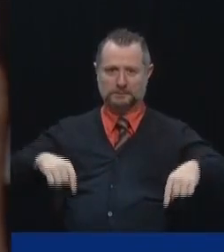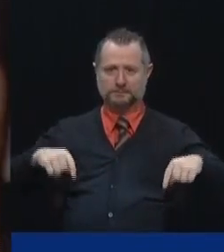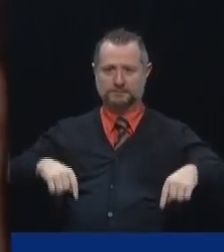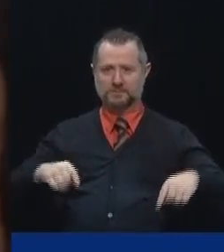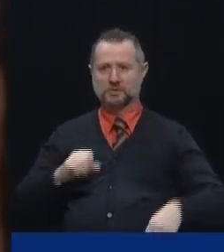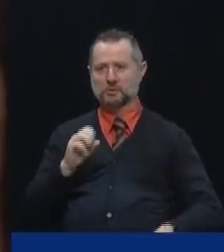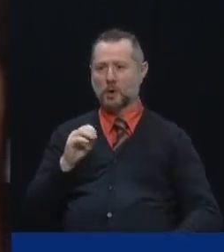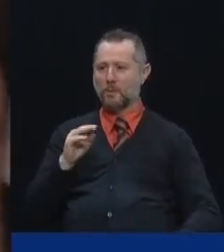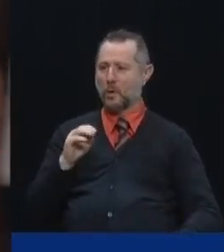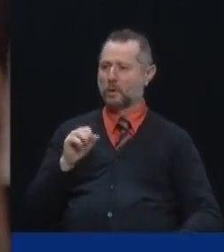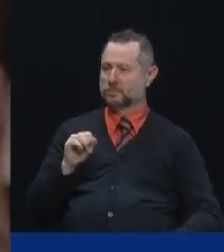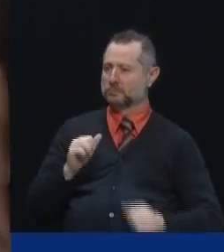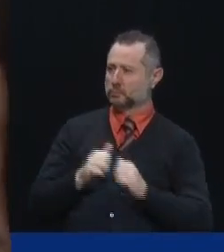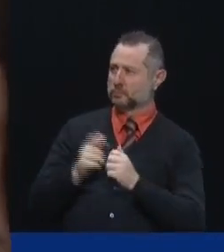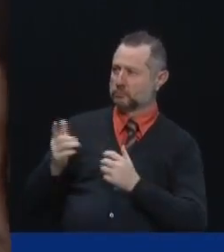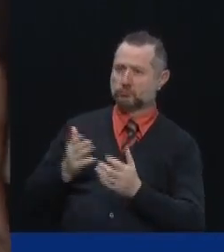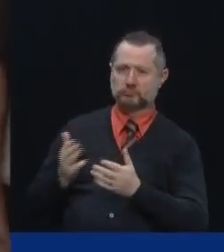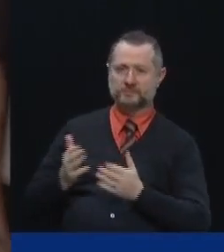Rochdale.